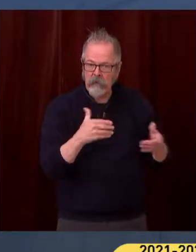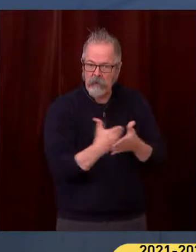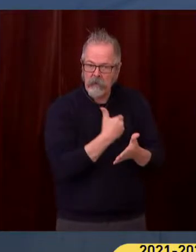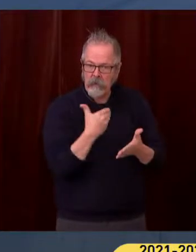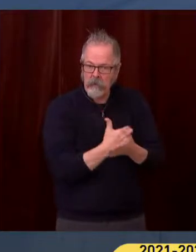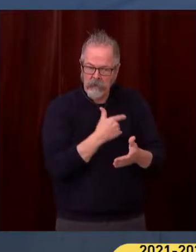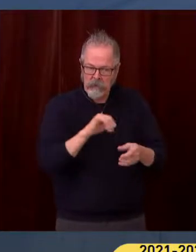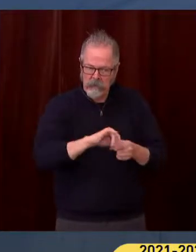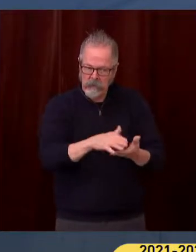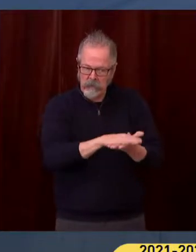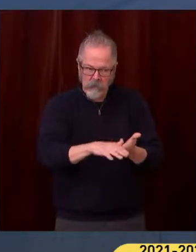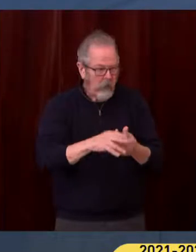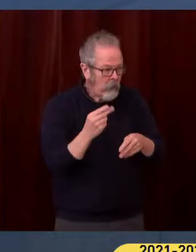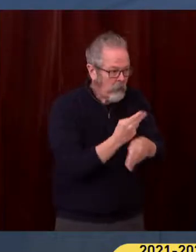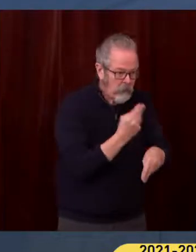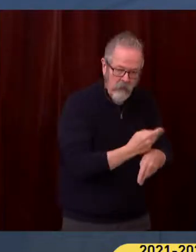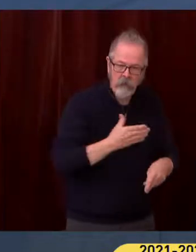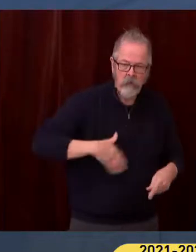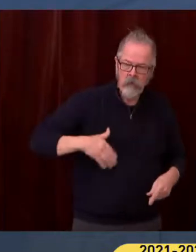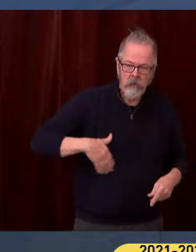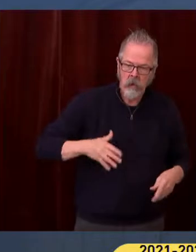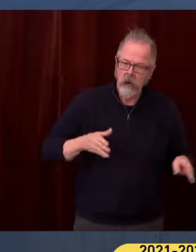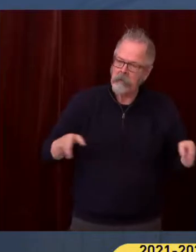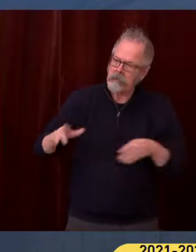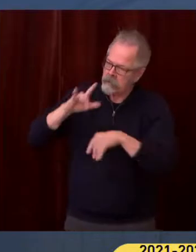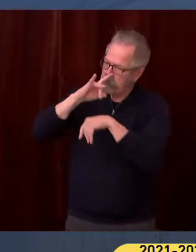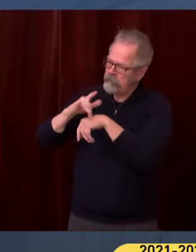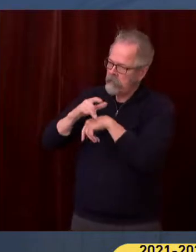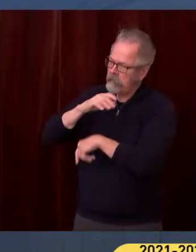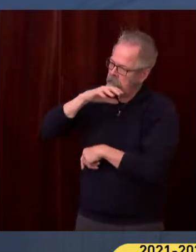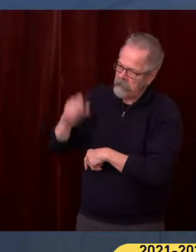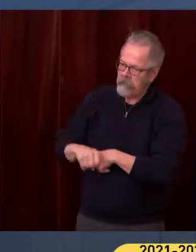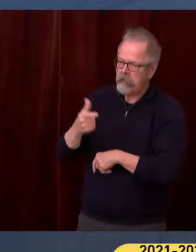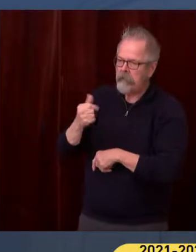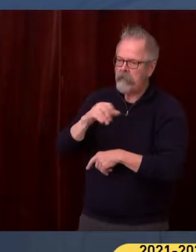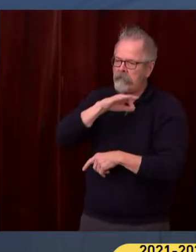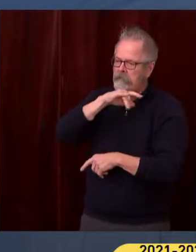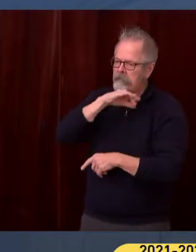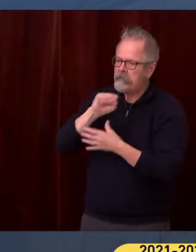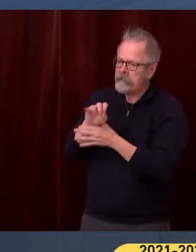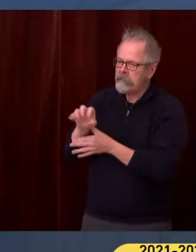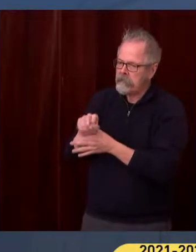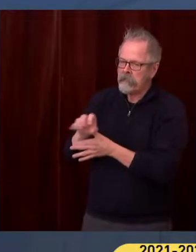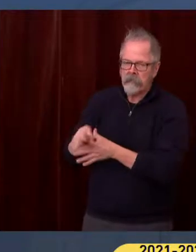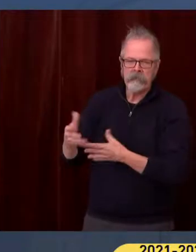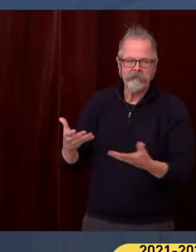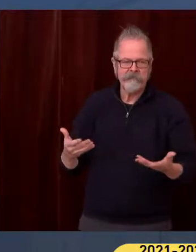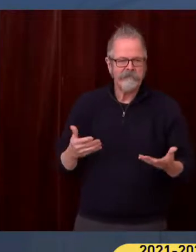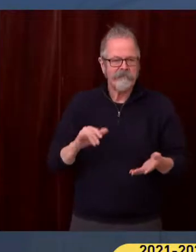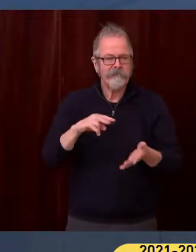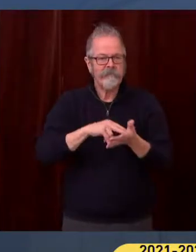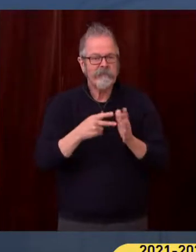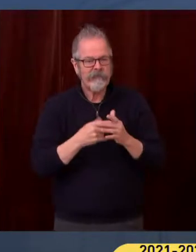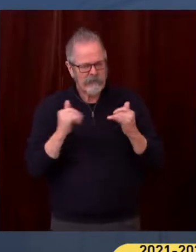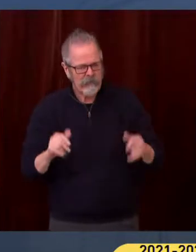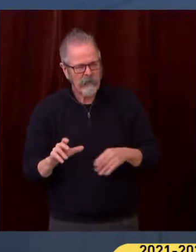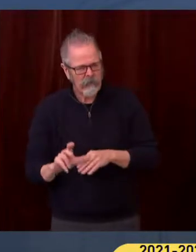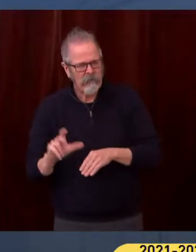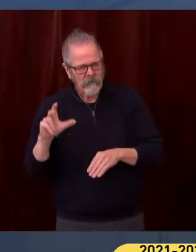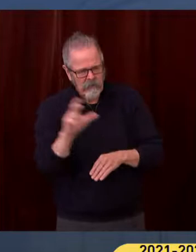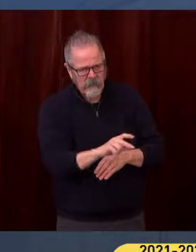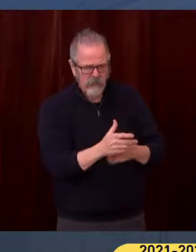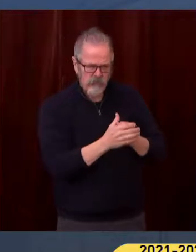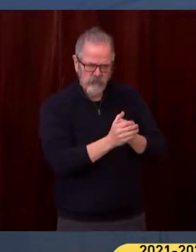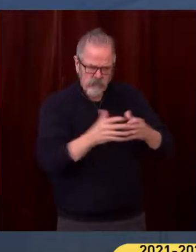Inslee has announced the support for. R And a clean fuel standard locally means we can invest in our plant, grow, and expand. R.G. there's a